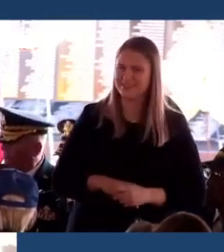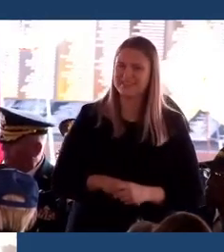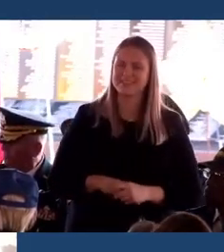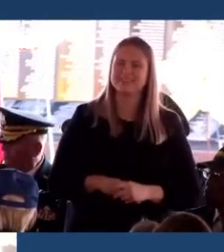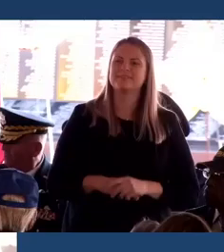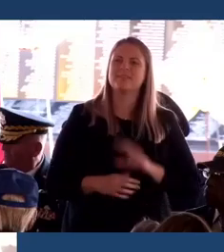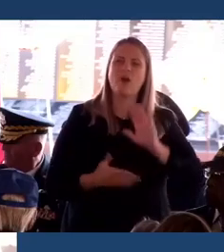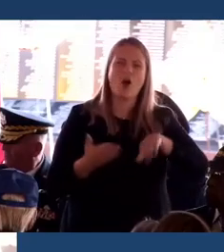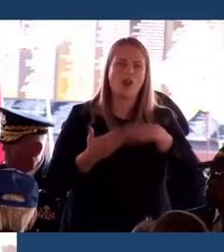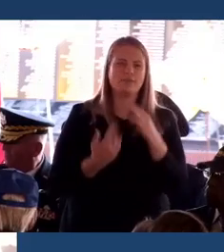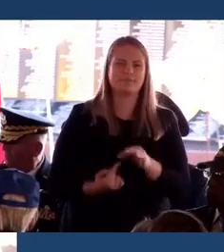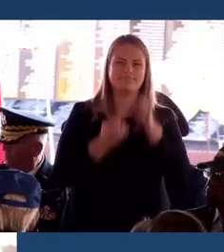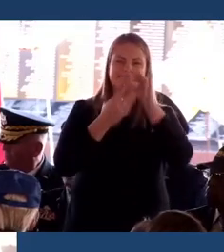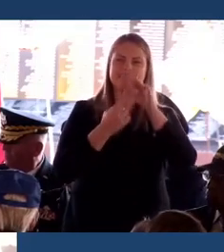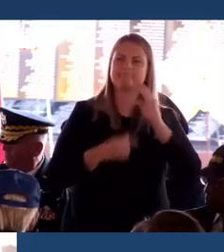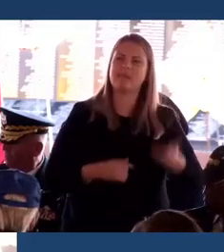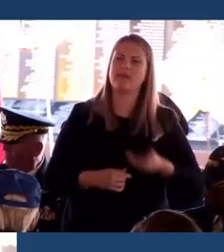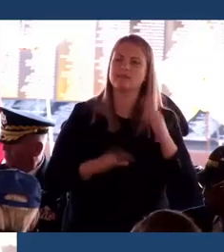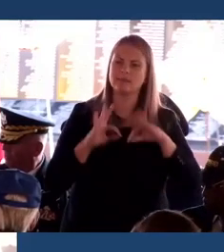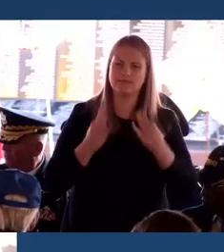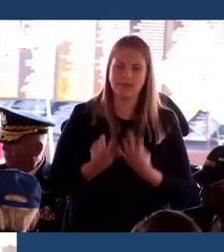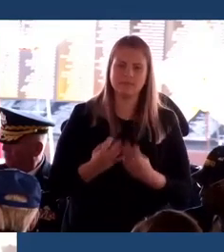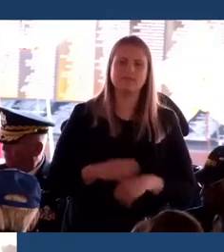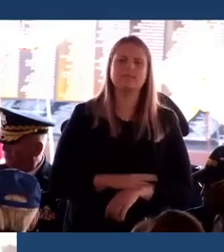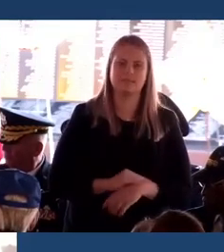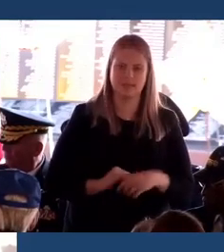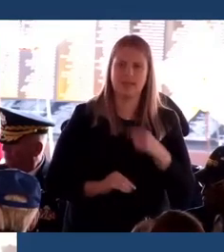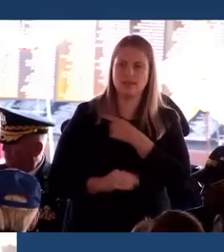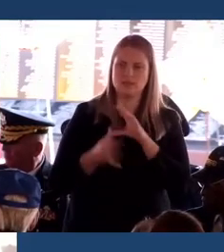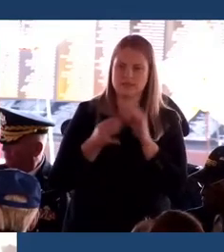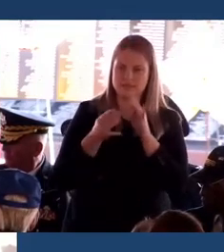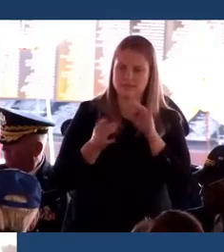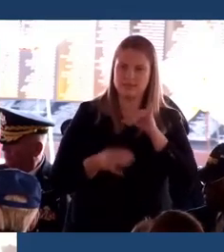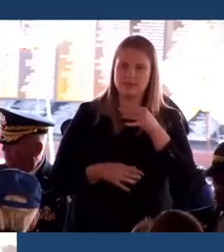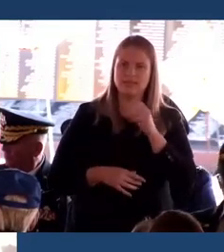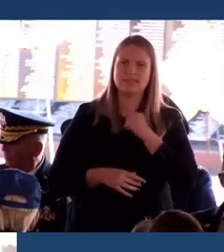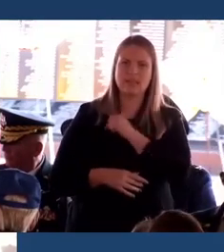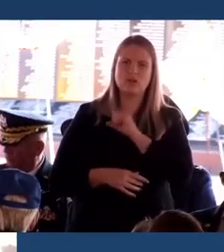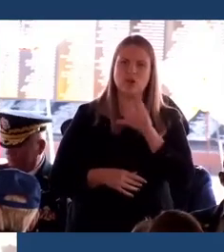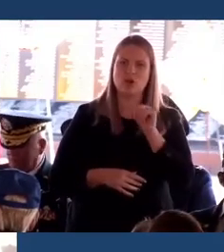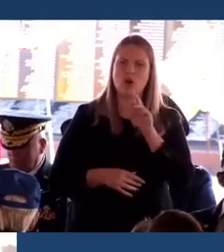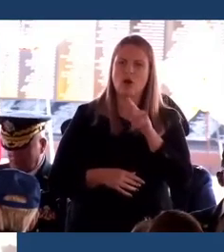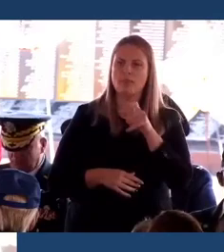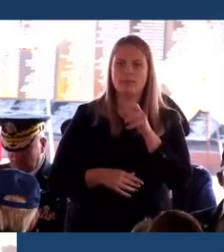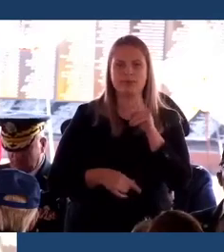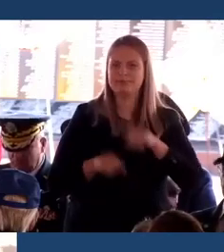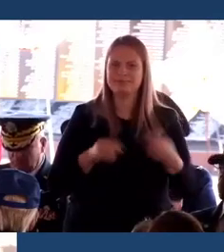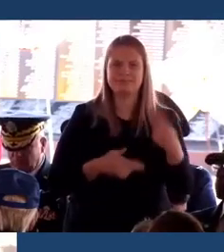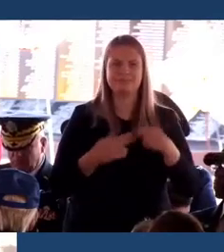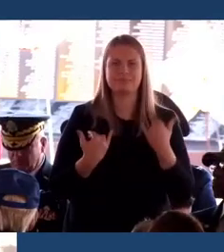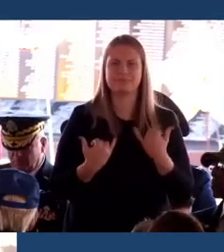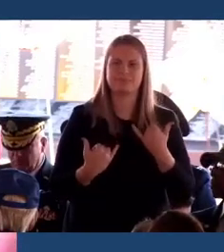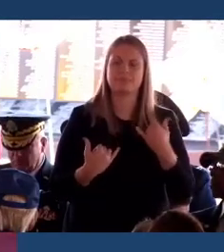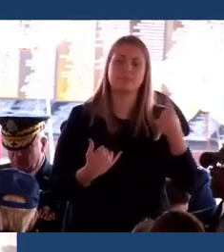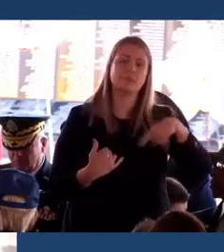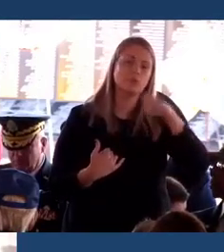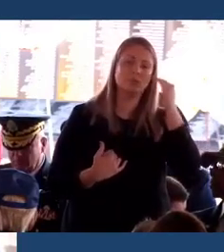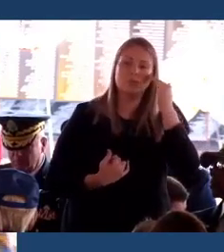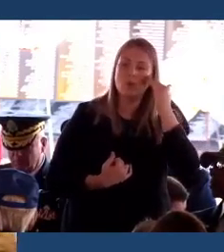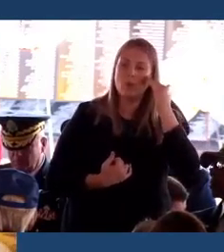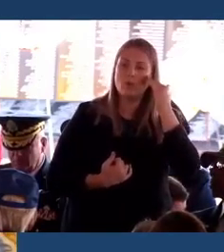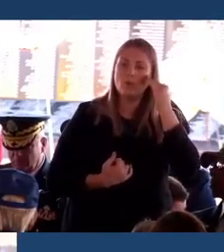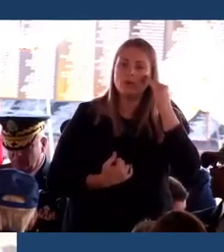all the distinguished guests and families. As was stated, Senator Carper cannot be with us today. And as you all know, there